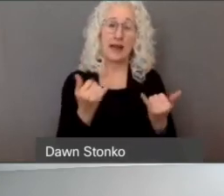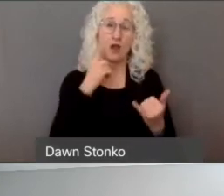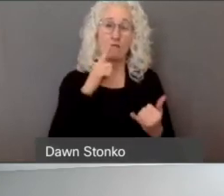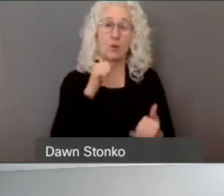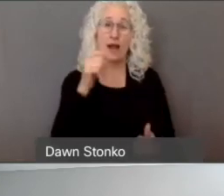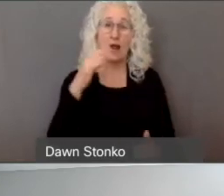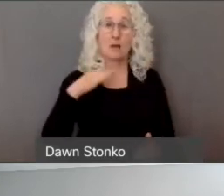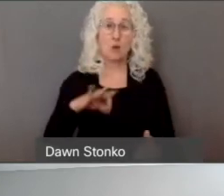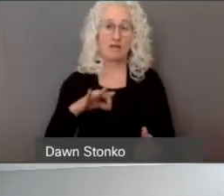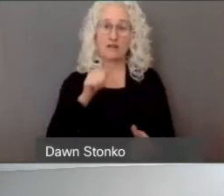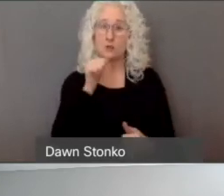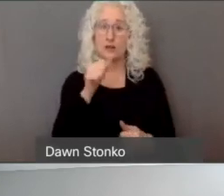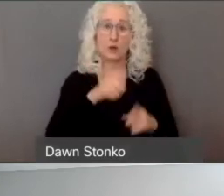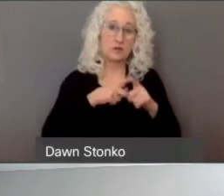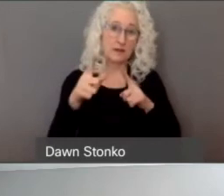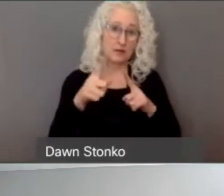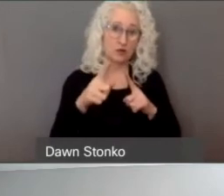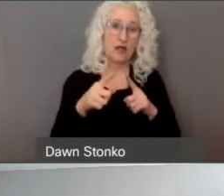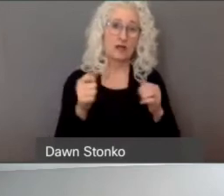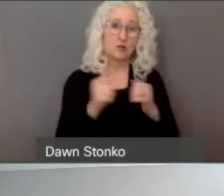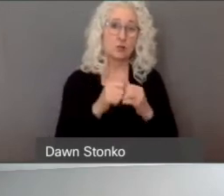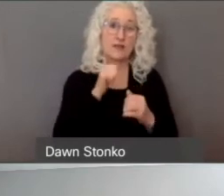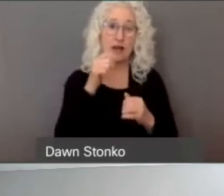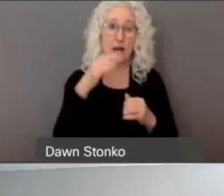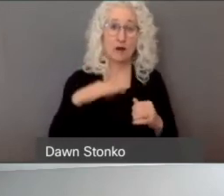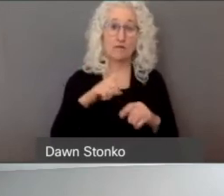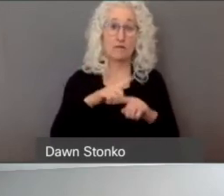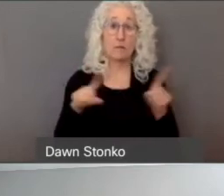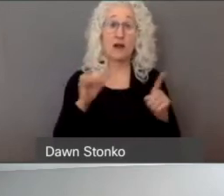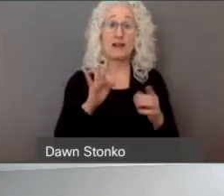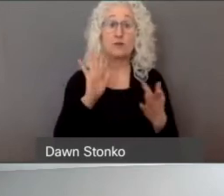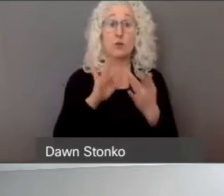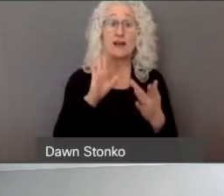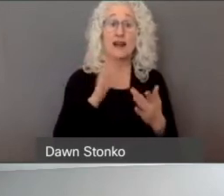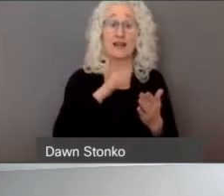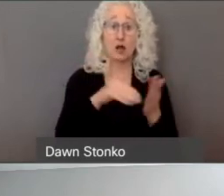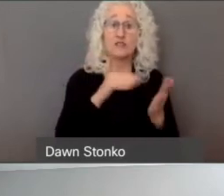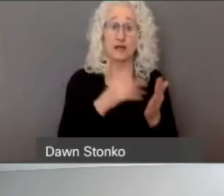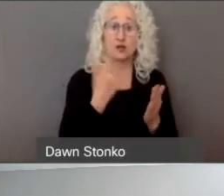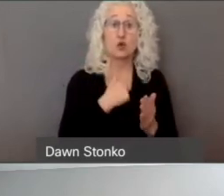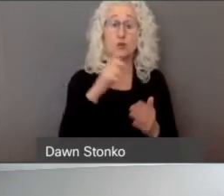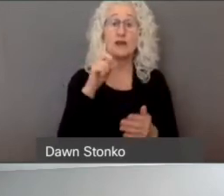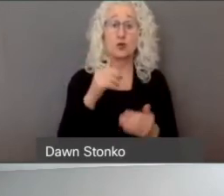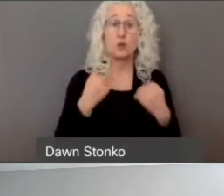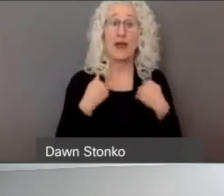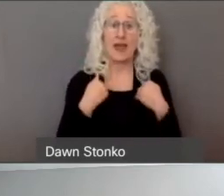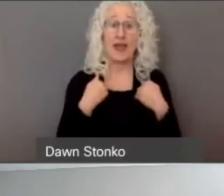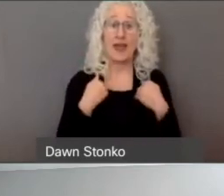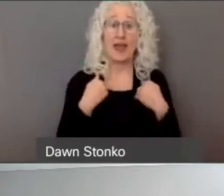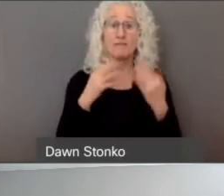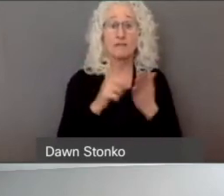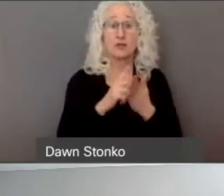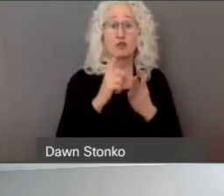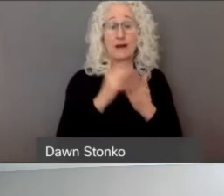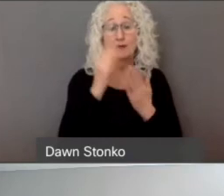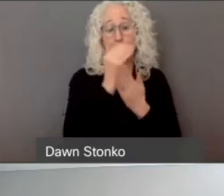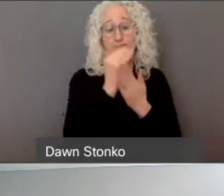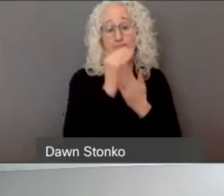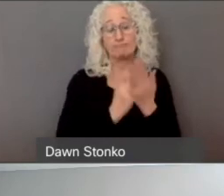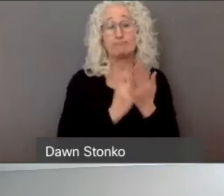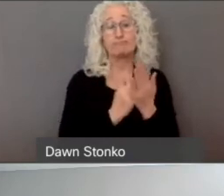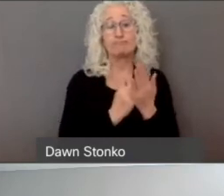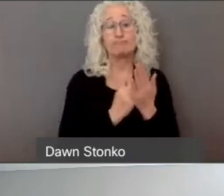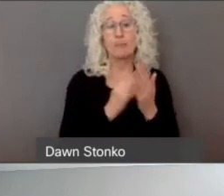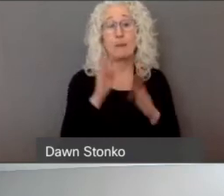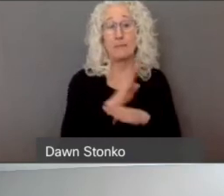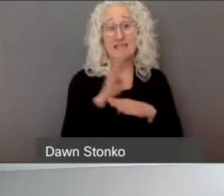don't specialize in nonprofits, but if you contact our center, we do have a directory of businesses or